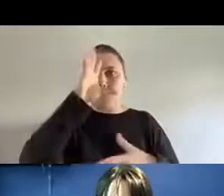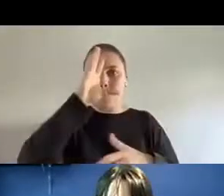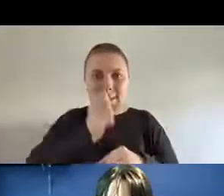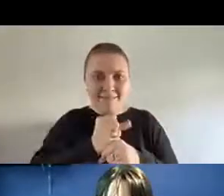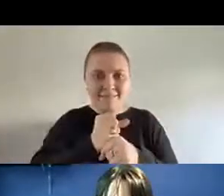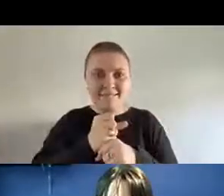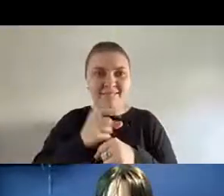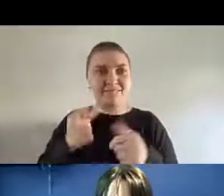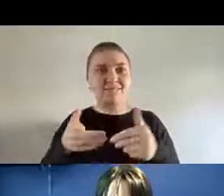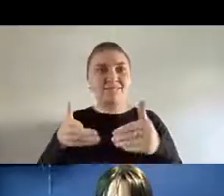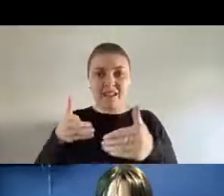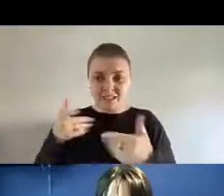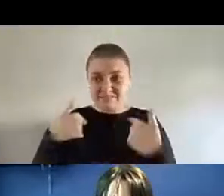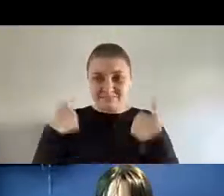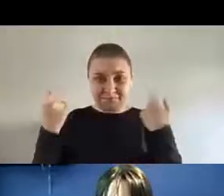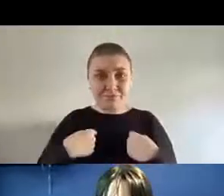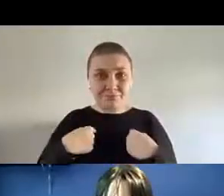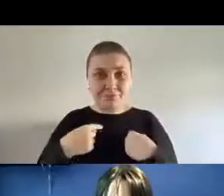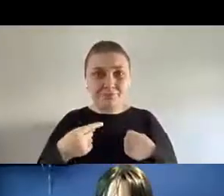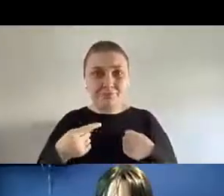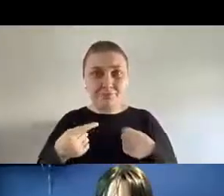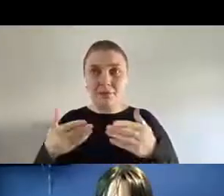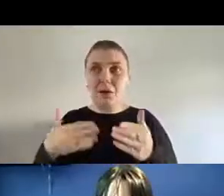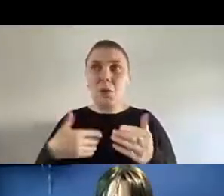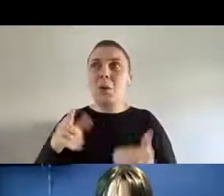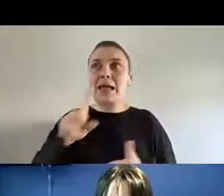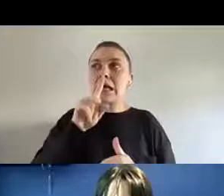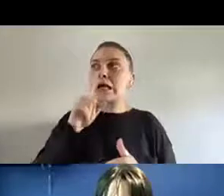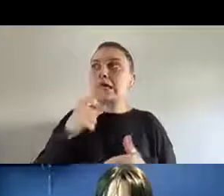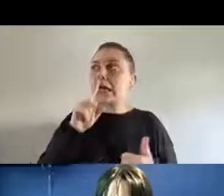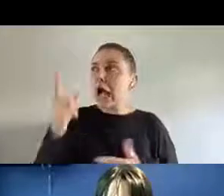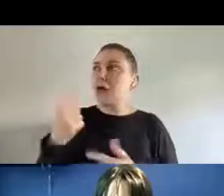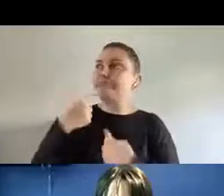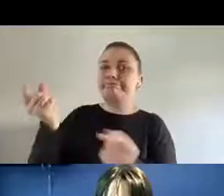barrier to not reporting violence.